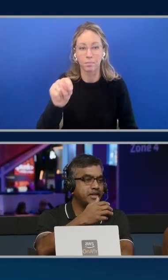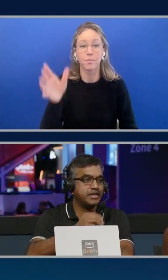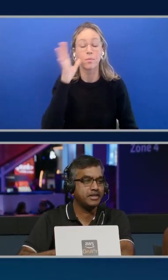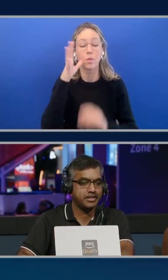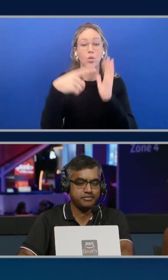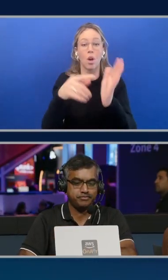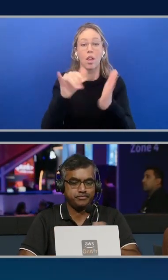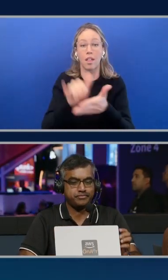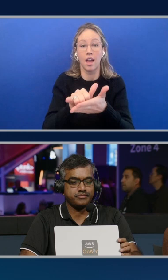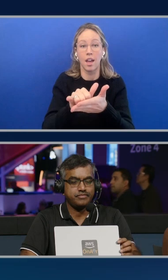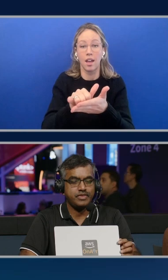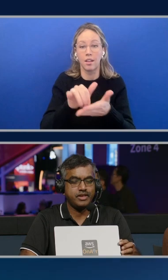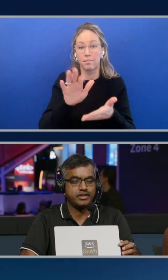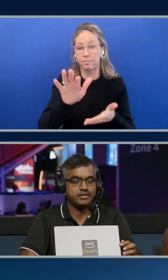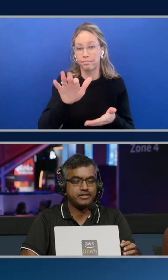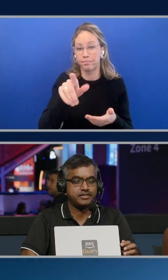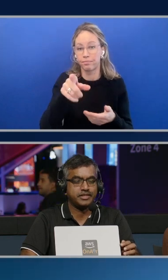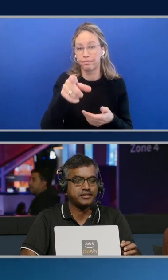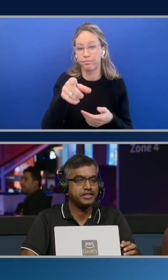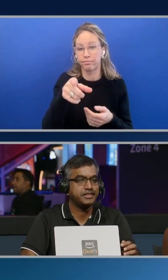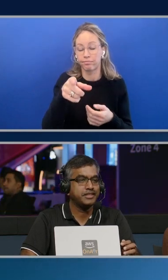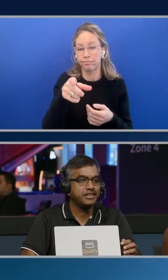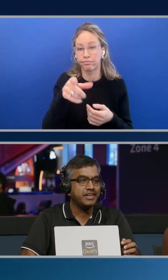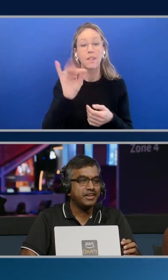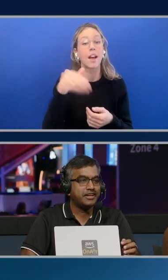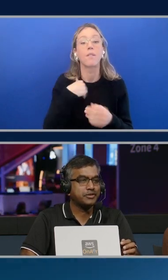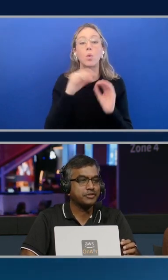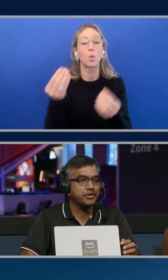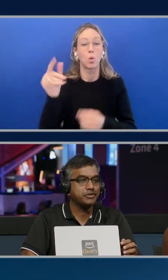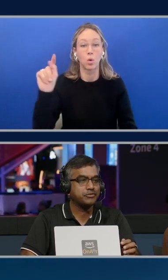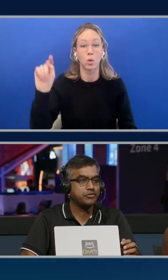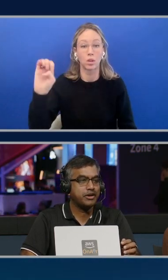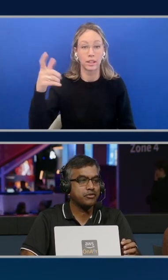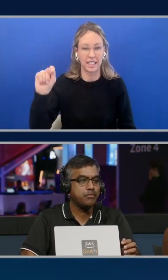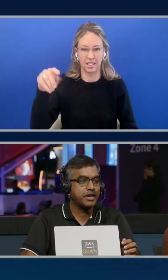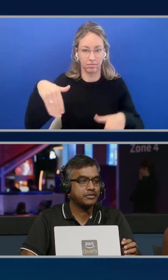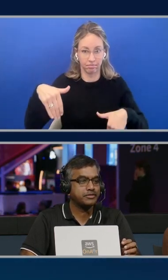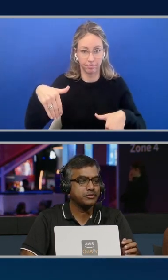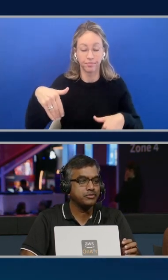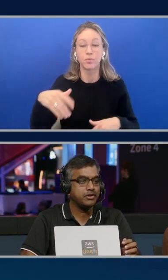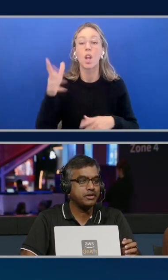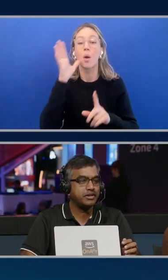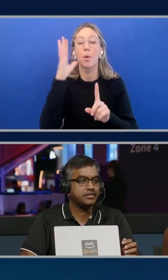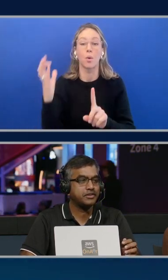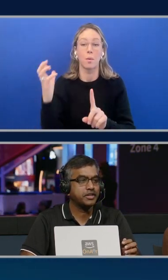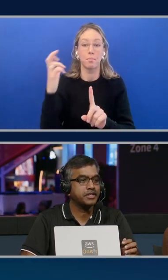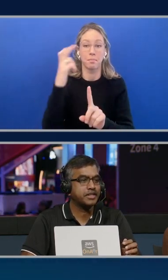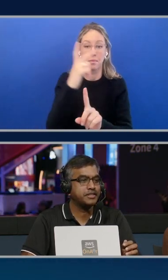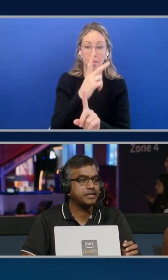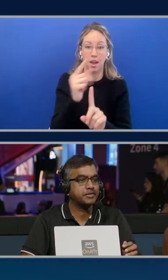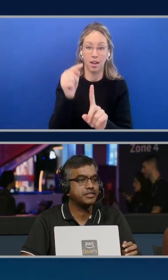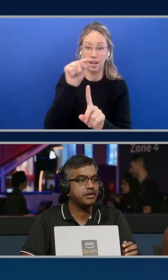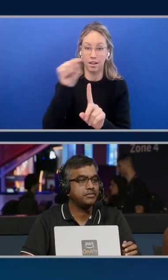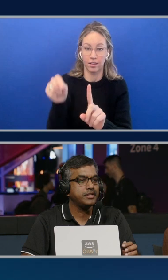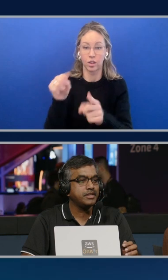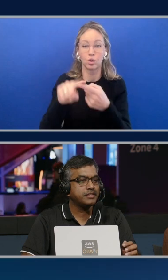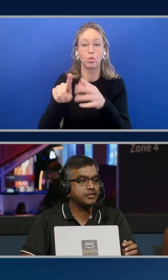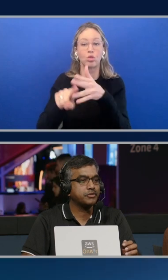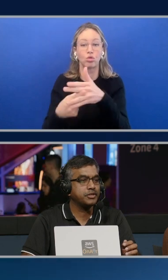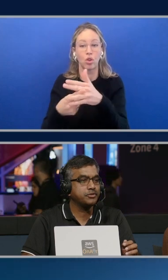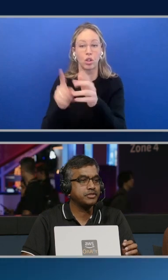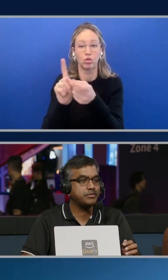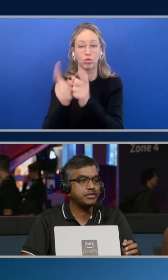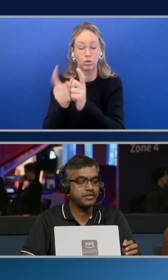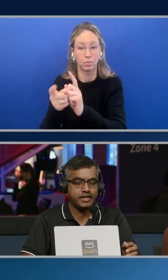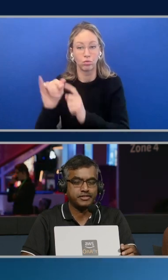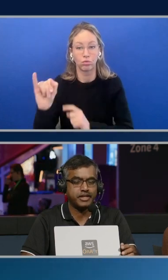have a text in it. So it's going to go back to starting a transcription job. So it's going